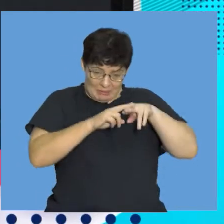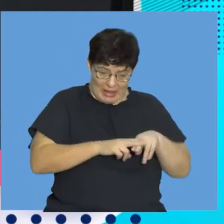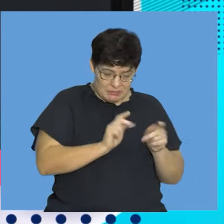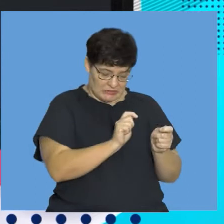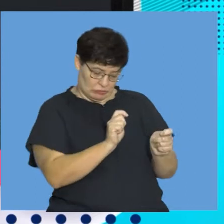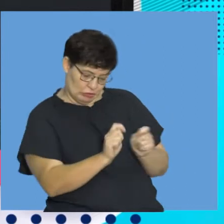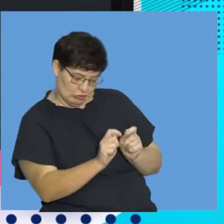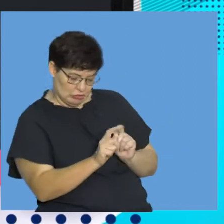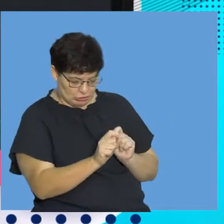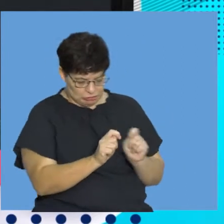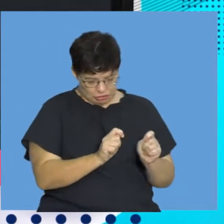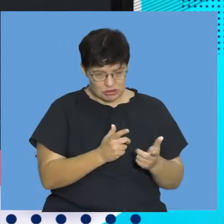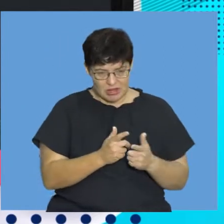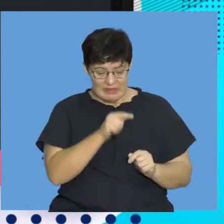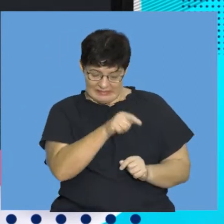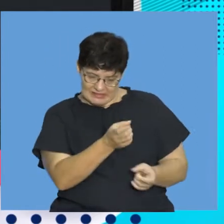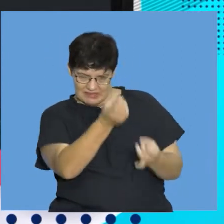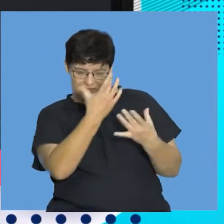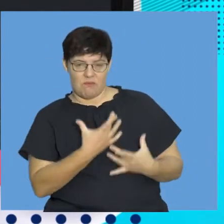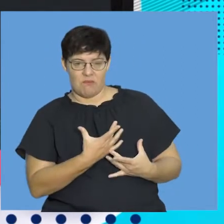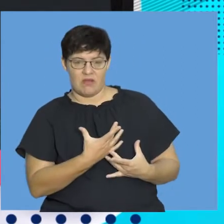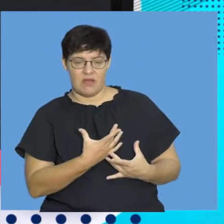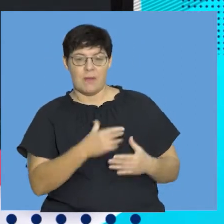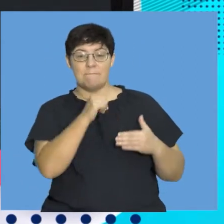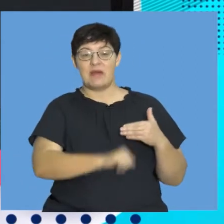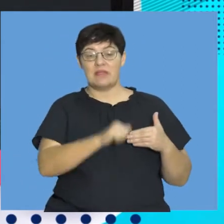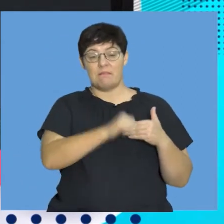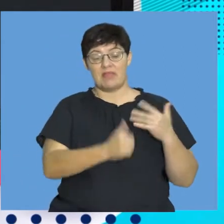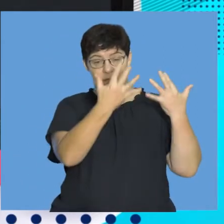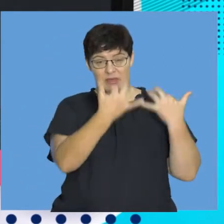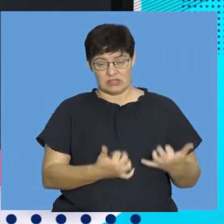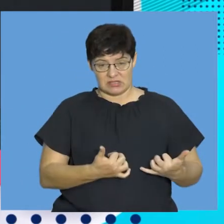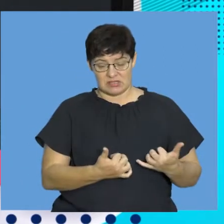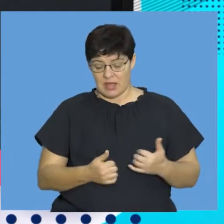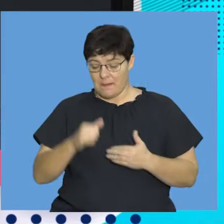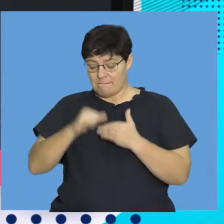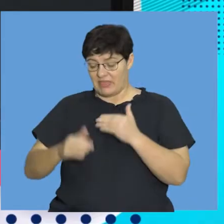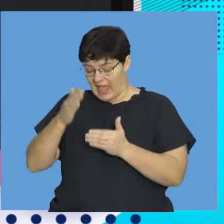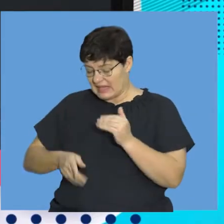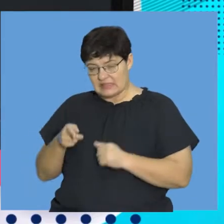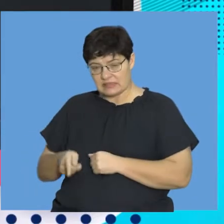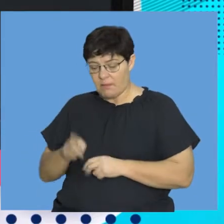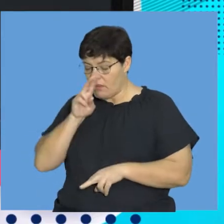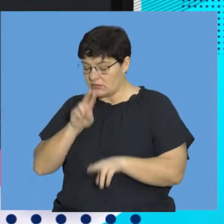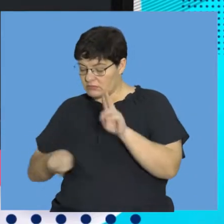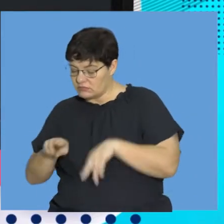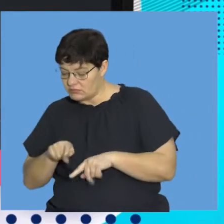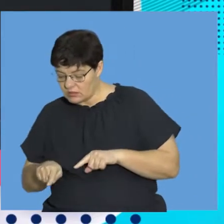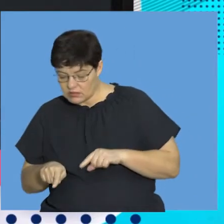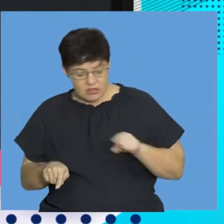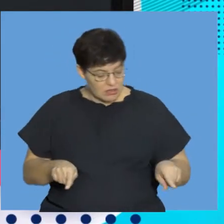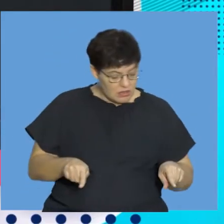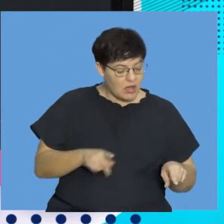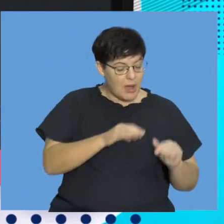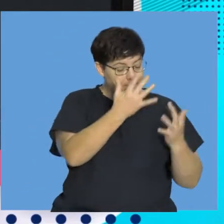depending. So obviously this tells you that if you're working on a monthly budget, at the end of the month, monitor the budget,